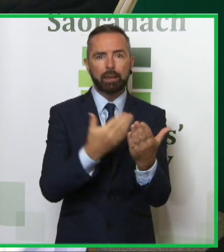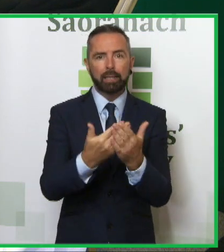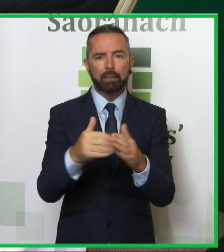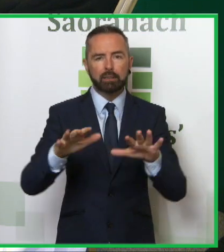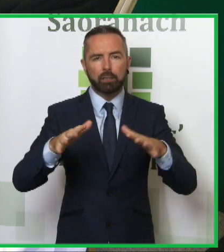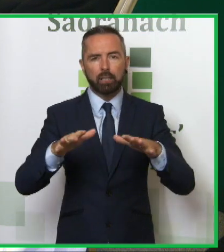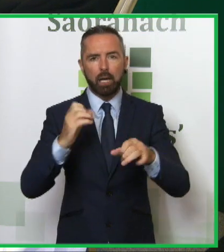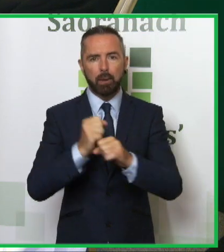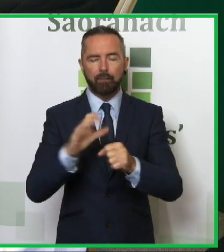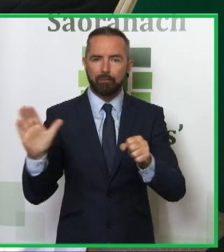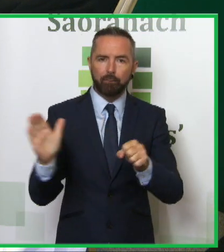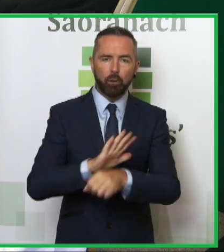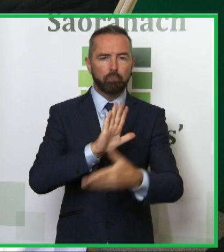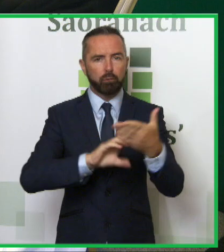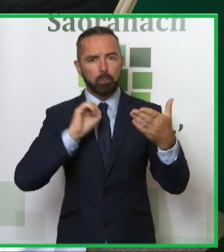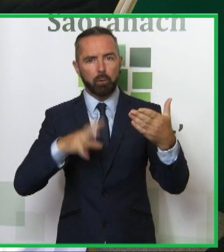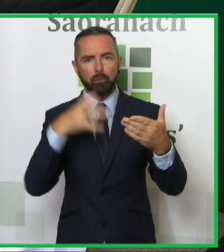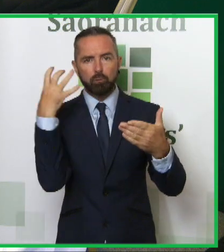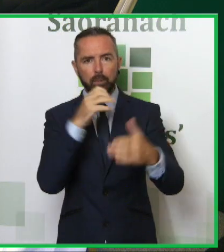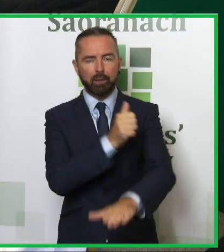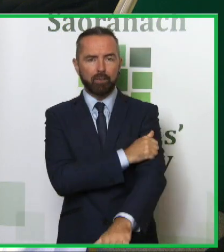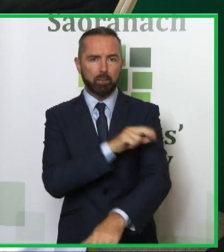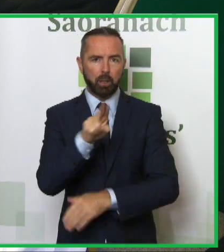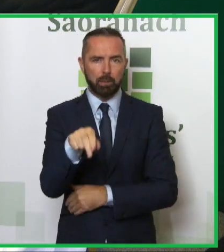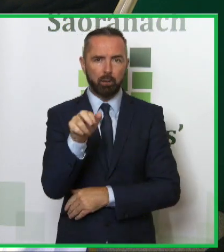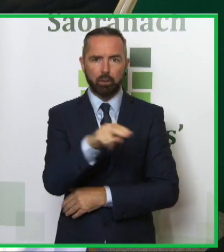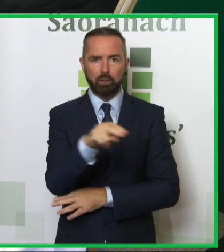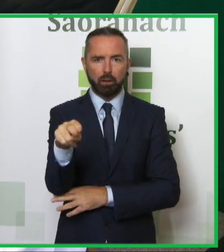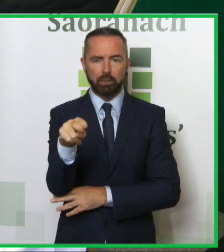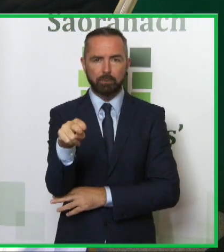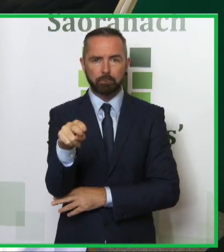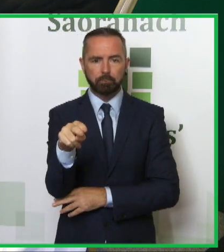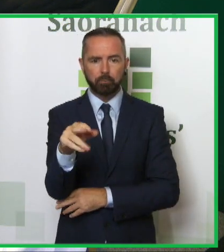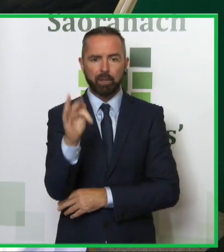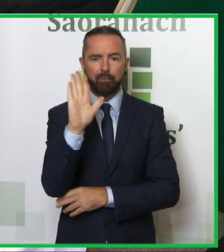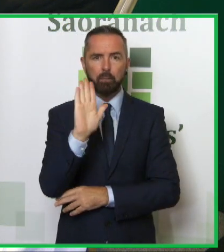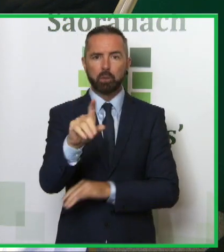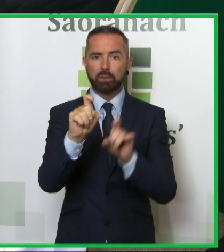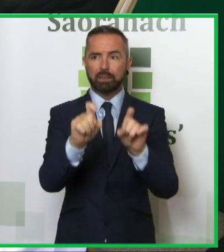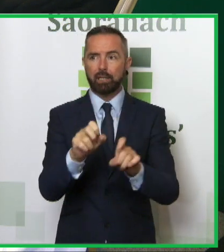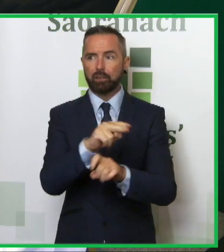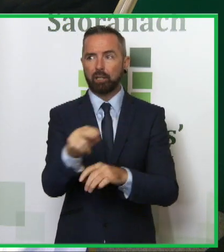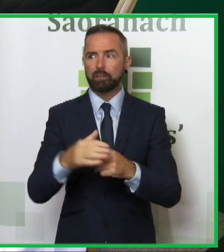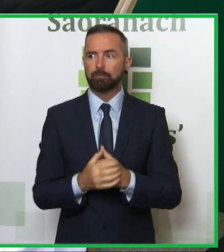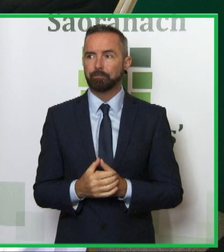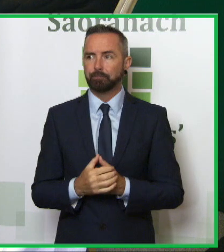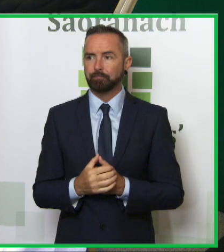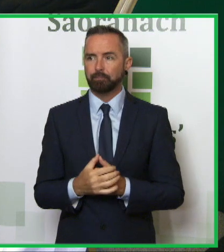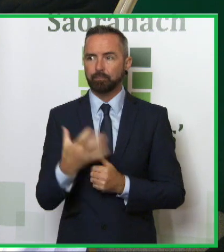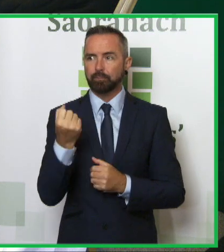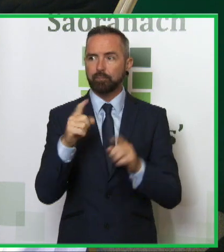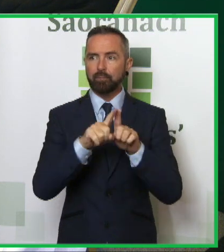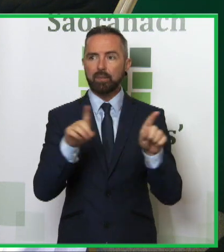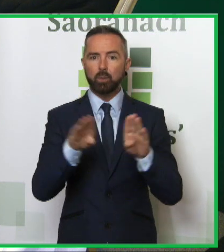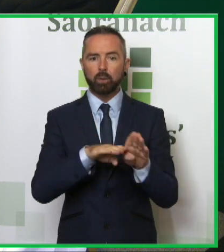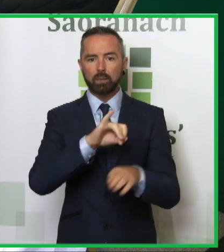remove the criminal conviction possibility, or whether it has to remain. So in other words, there's a distinction between de jure and